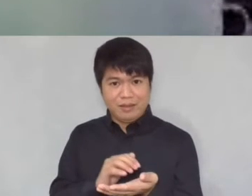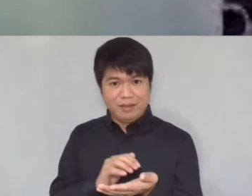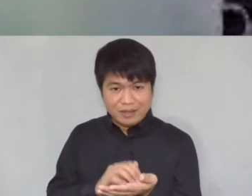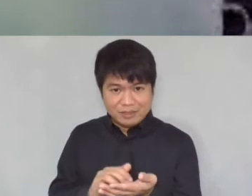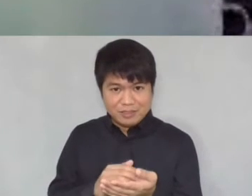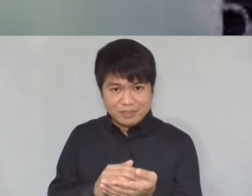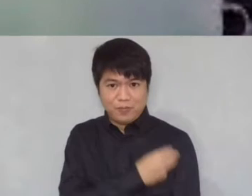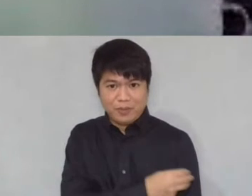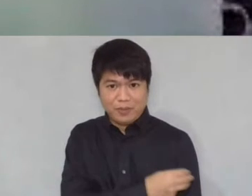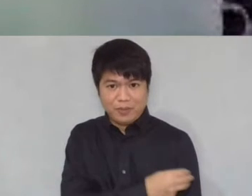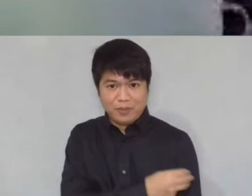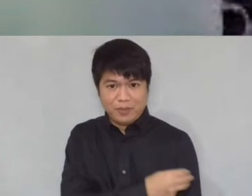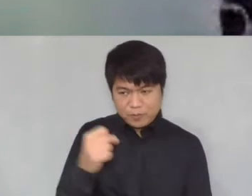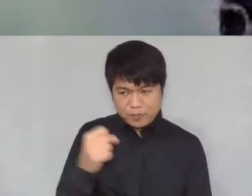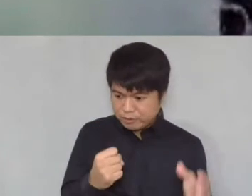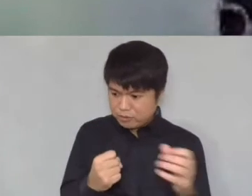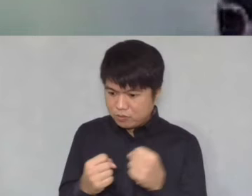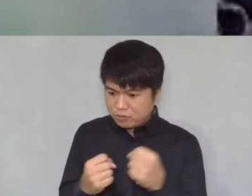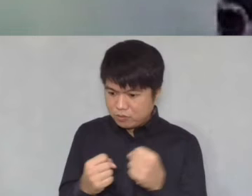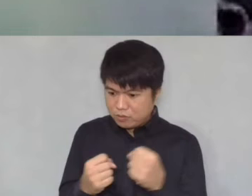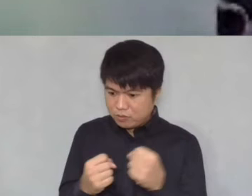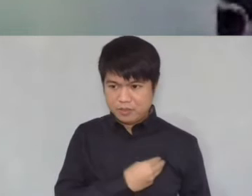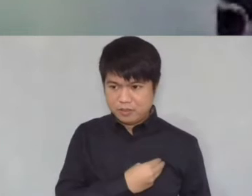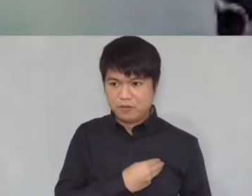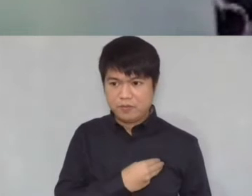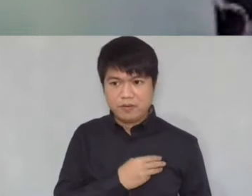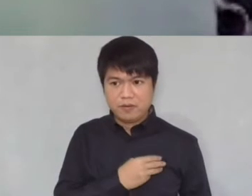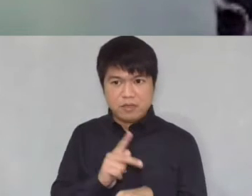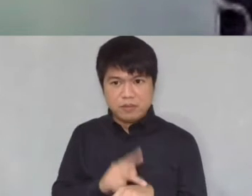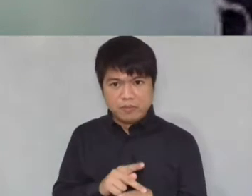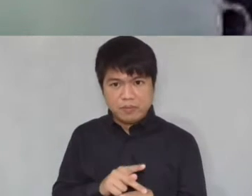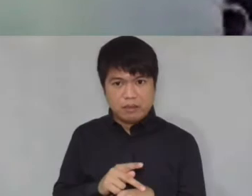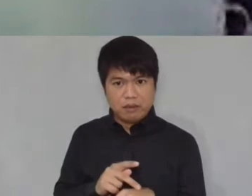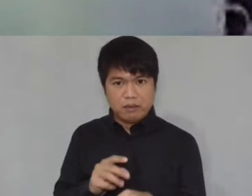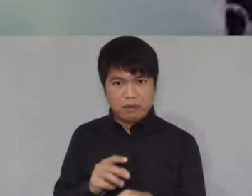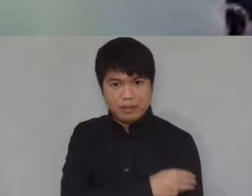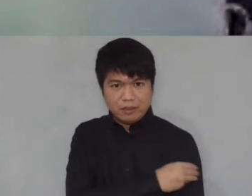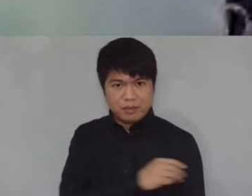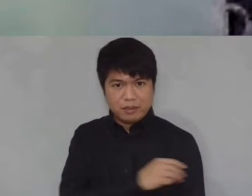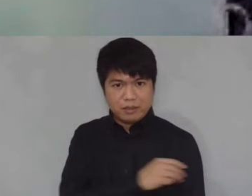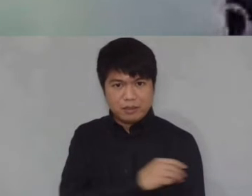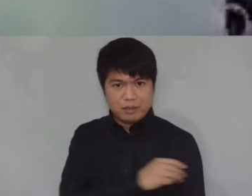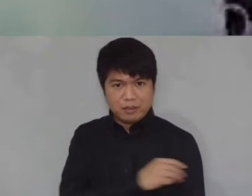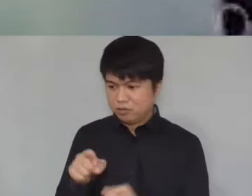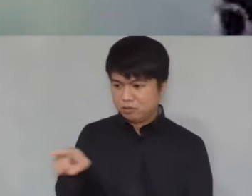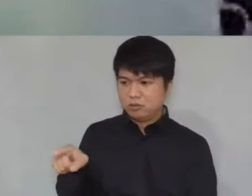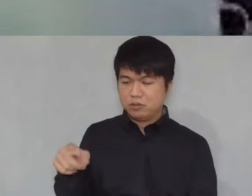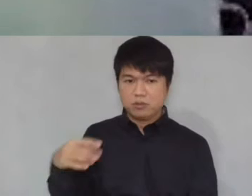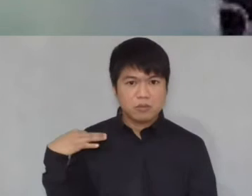of medicine to govern members of the Philippine Hospital Association and to those who